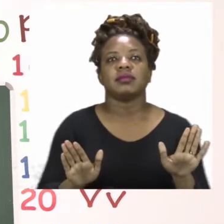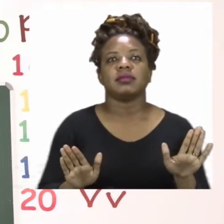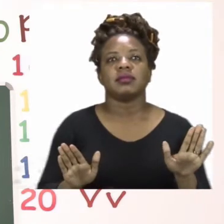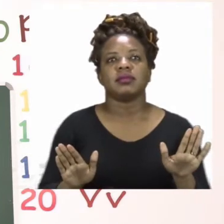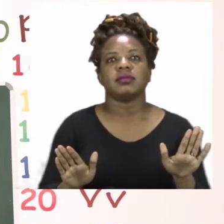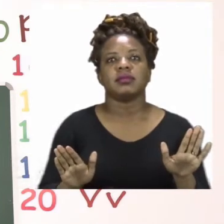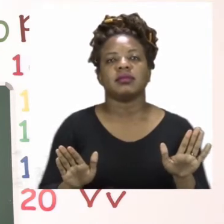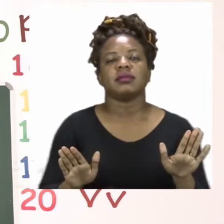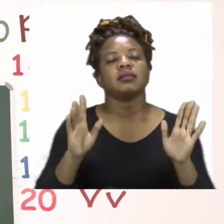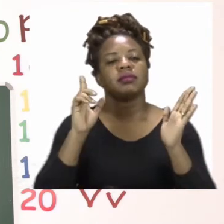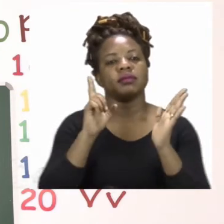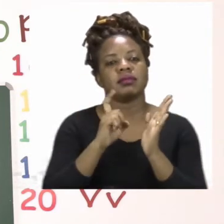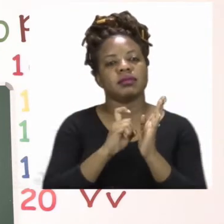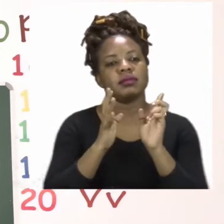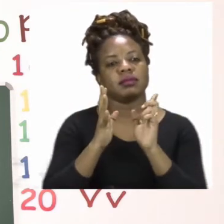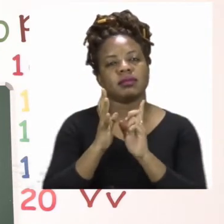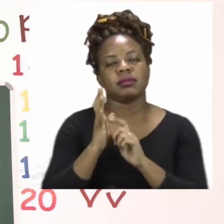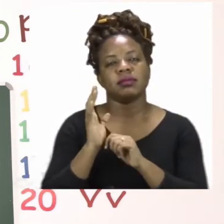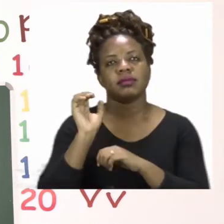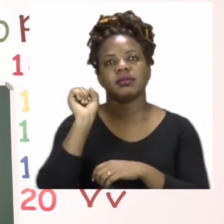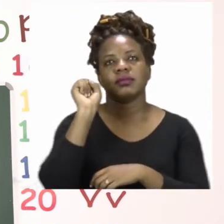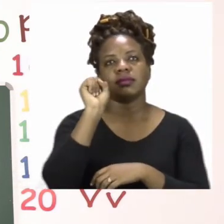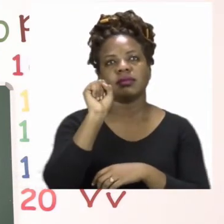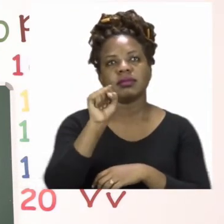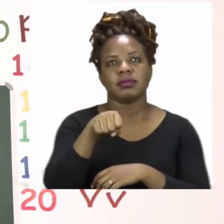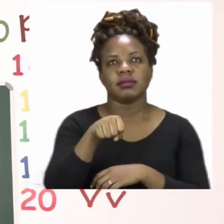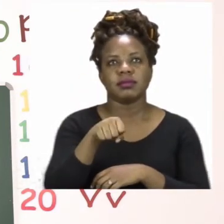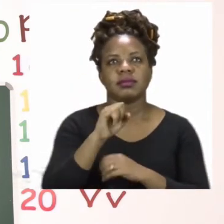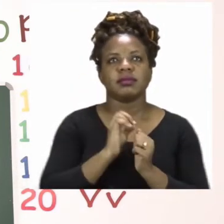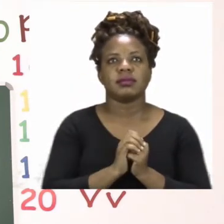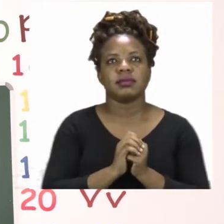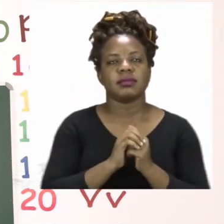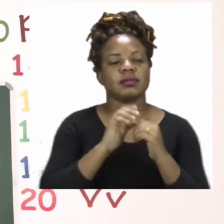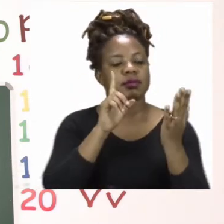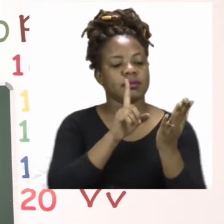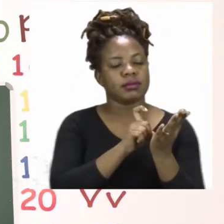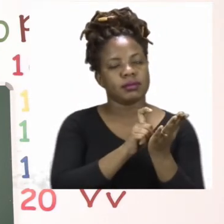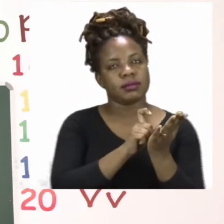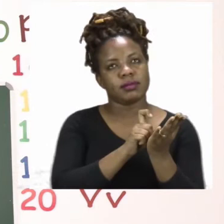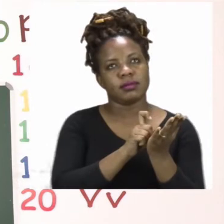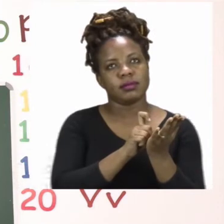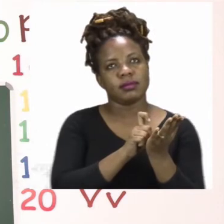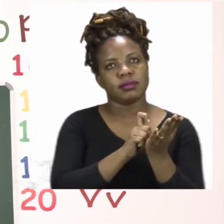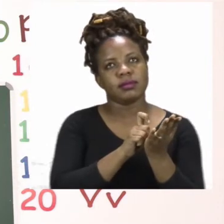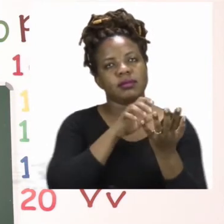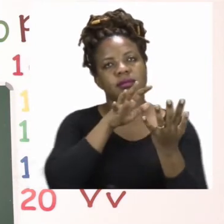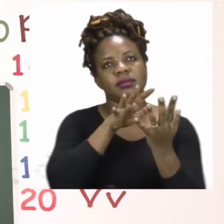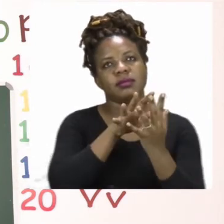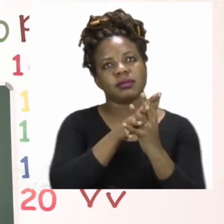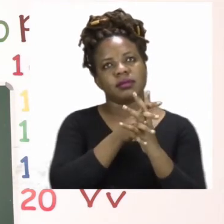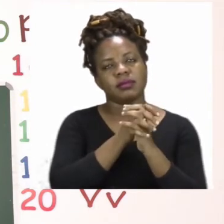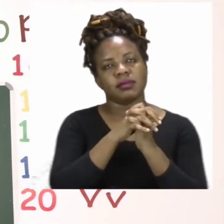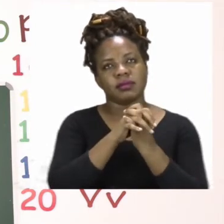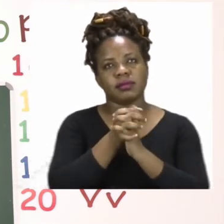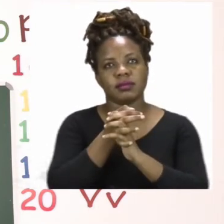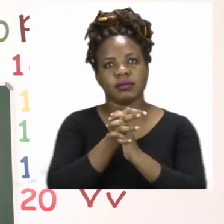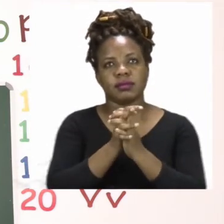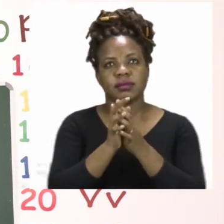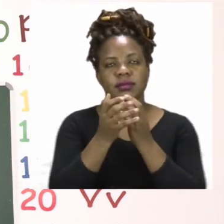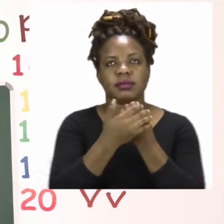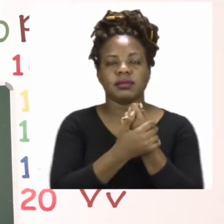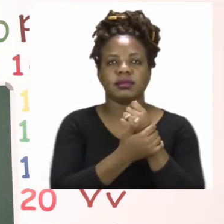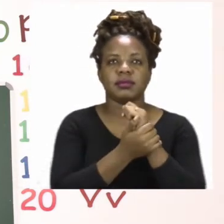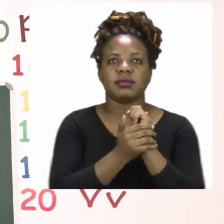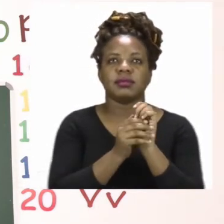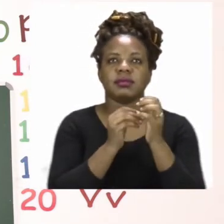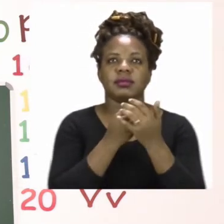need to sanitize. So let's take our sanitizer and we are going to rub carefully